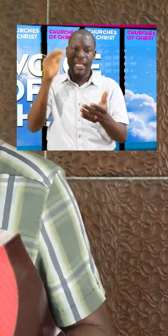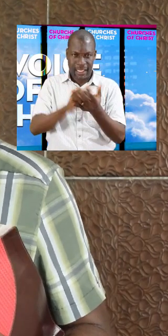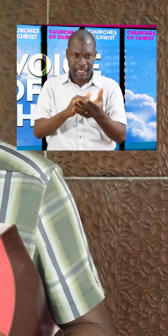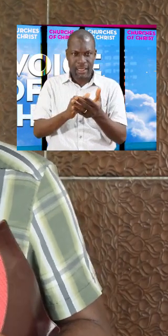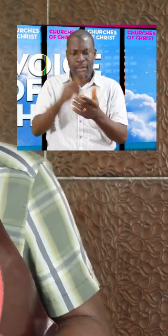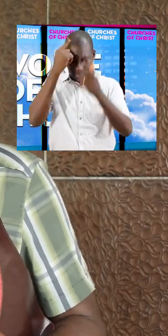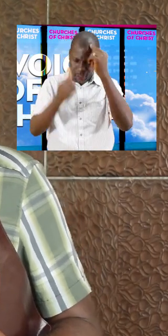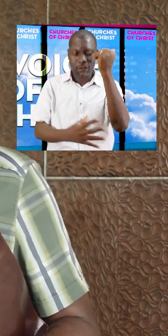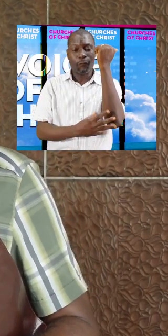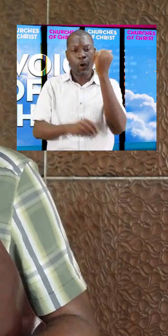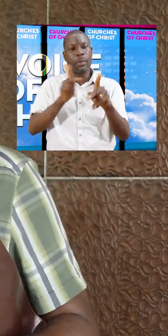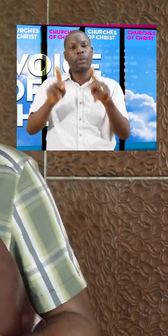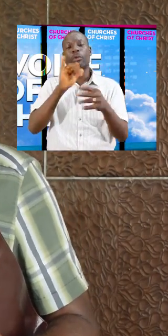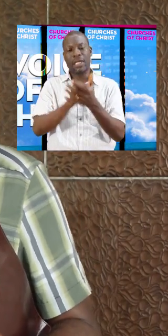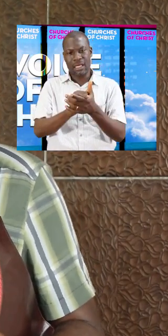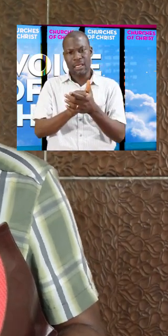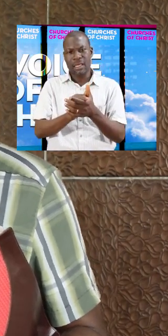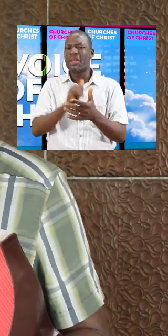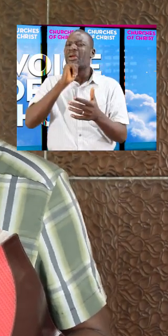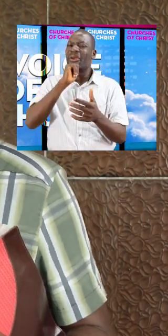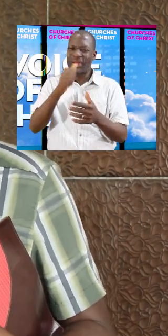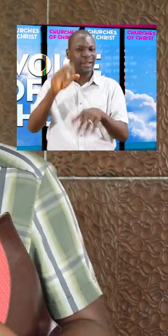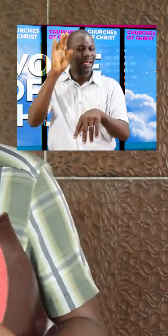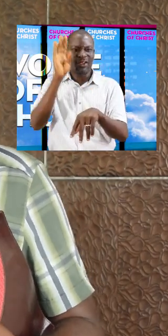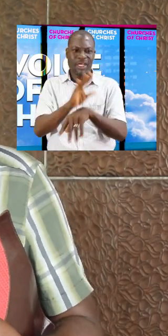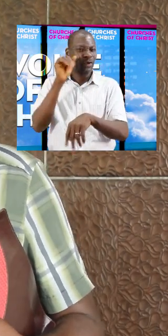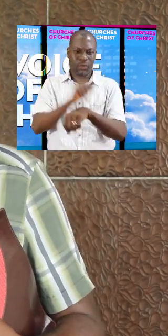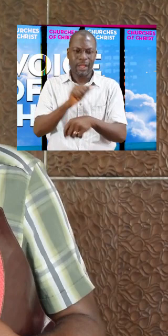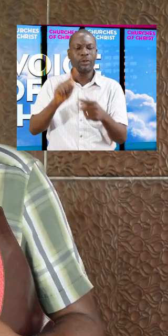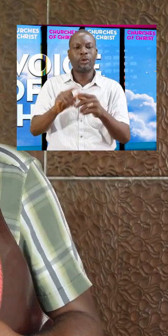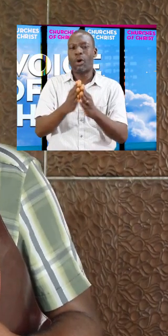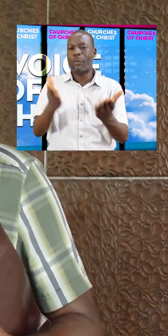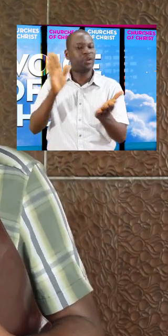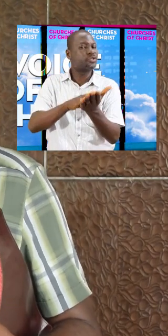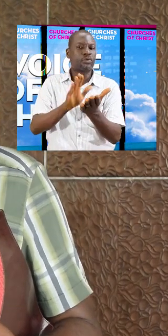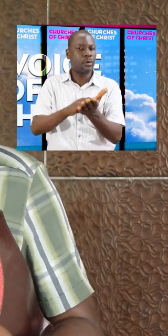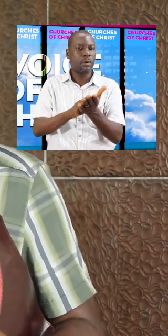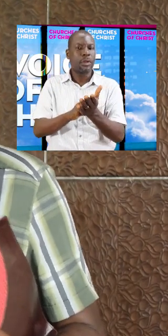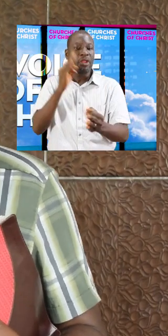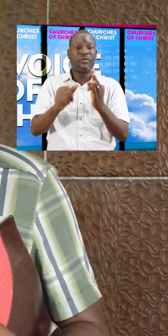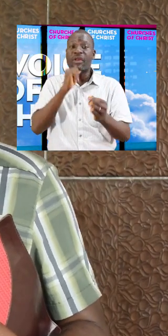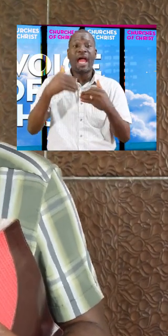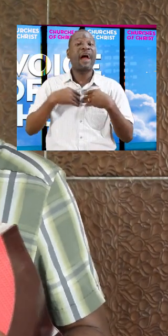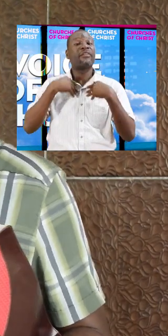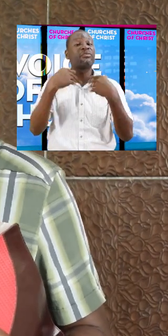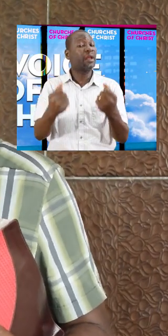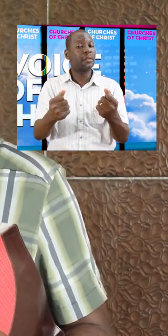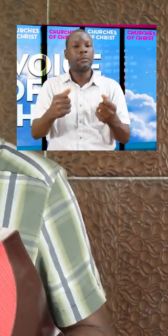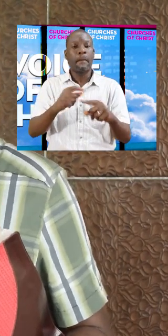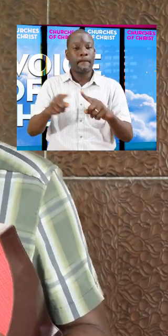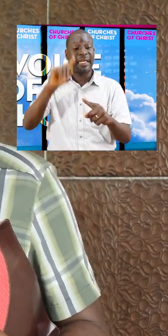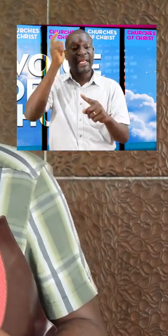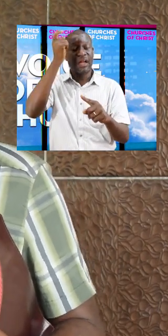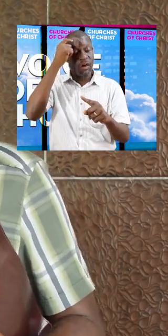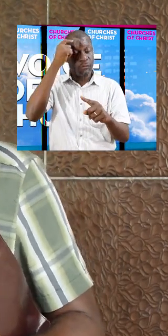nti ene ye yesa enye asore adwuma ne se ye nko bia bia school uni ahonde a untumi nkoye de aban eye ne ye